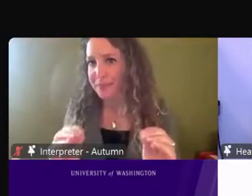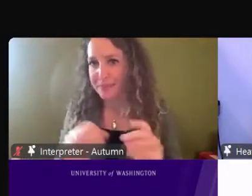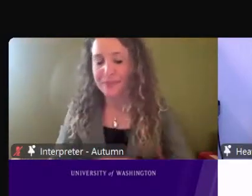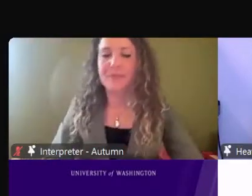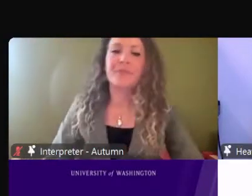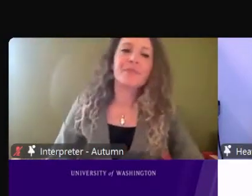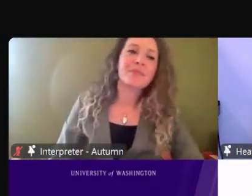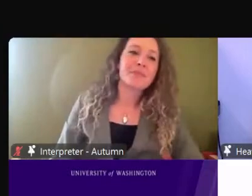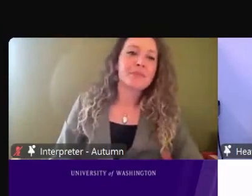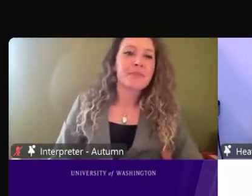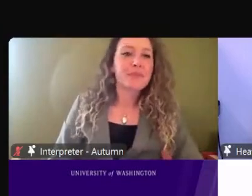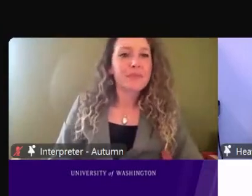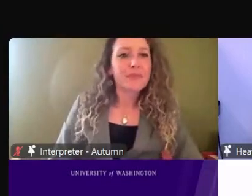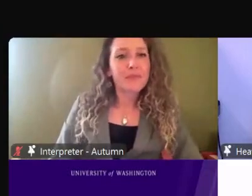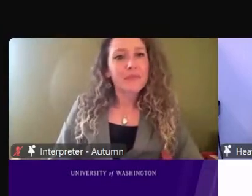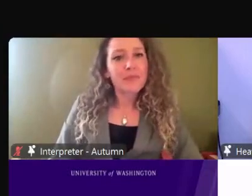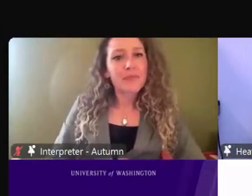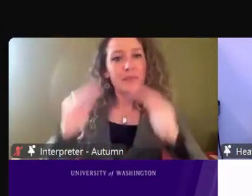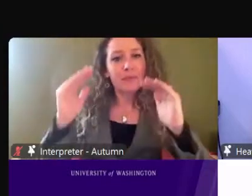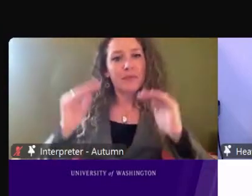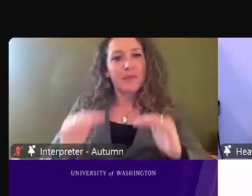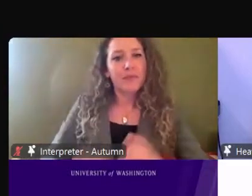slide.